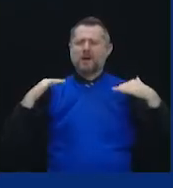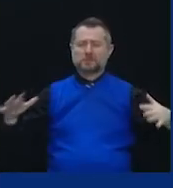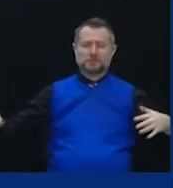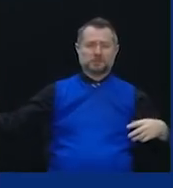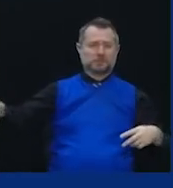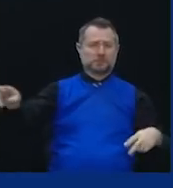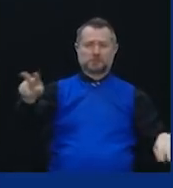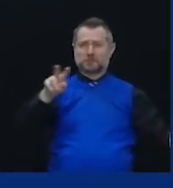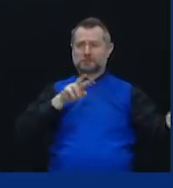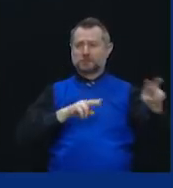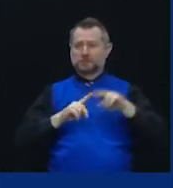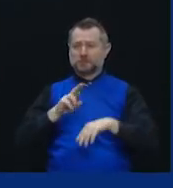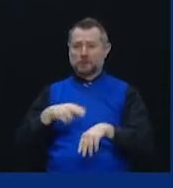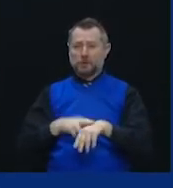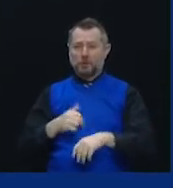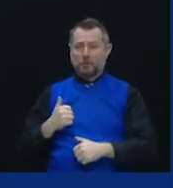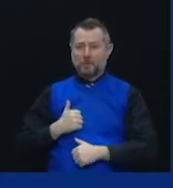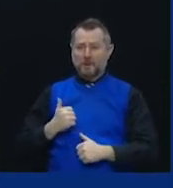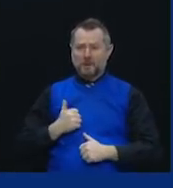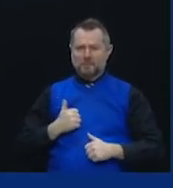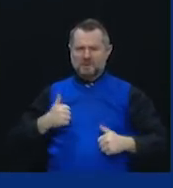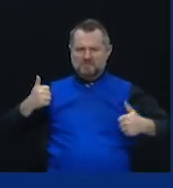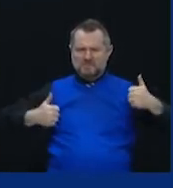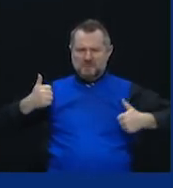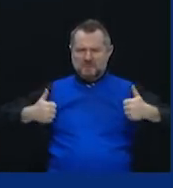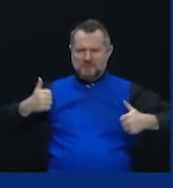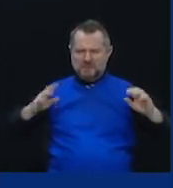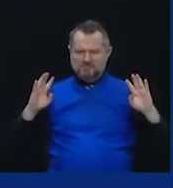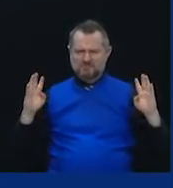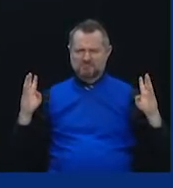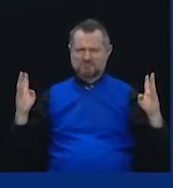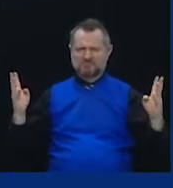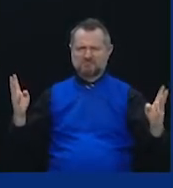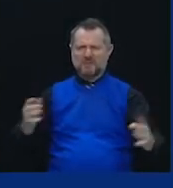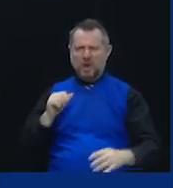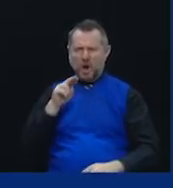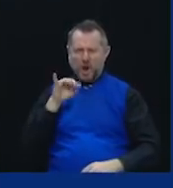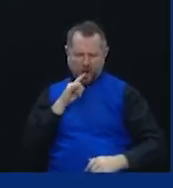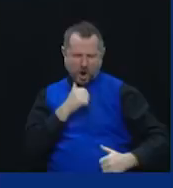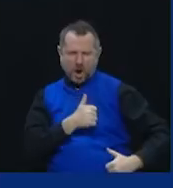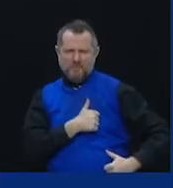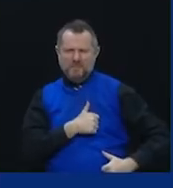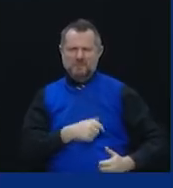National Guard, Army personnel, Jeeps,